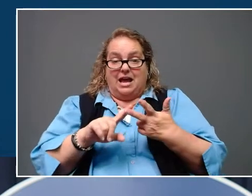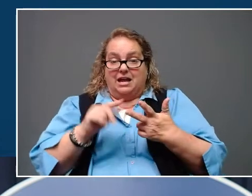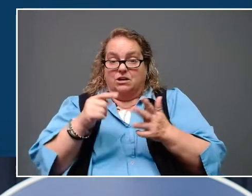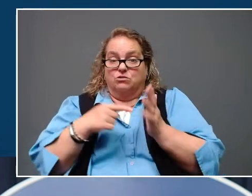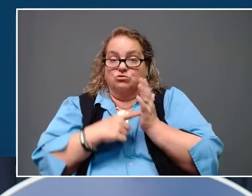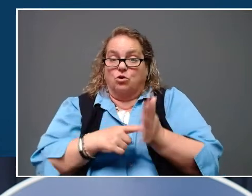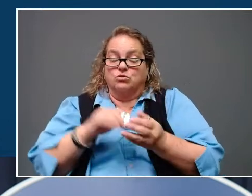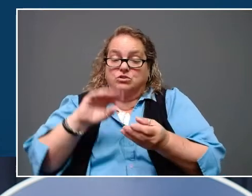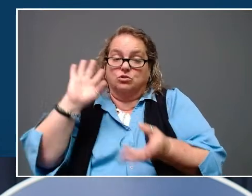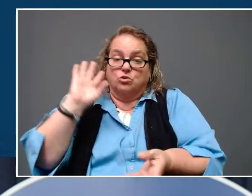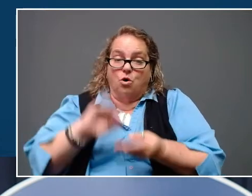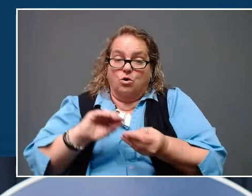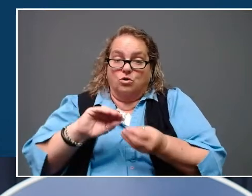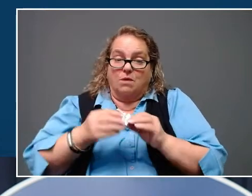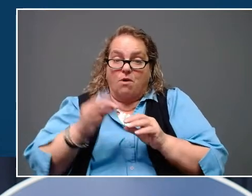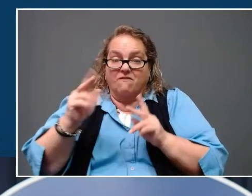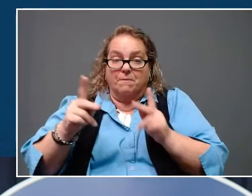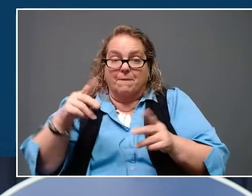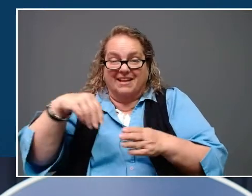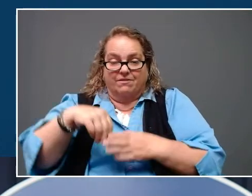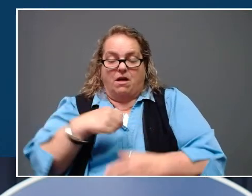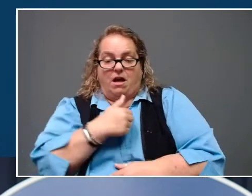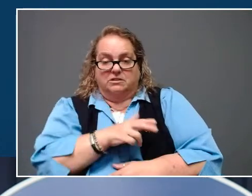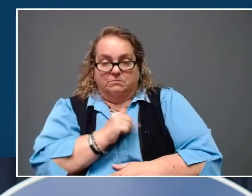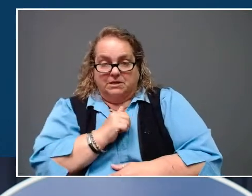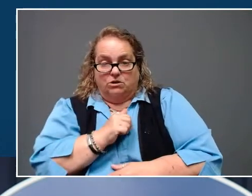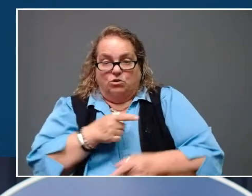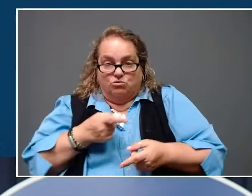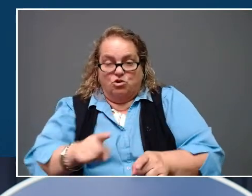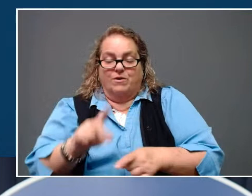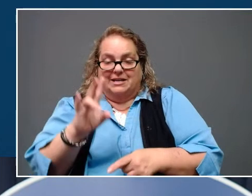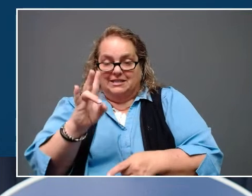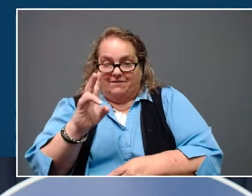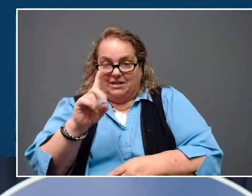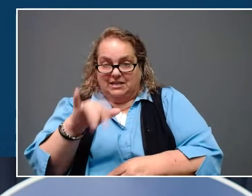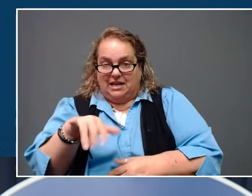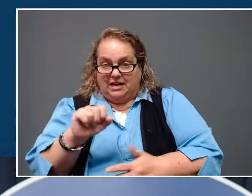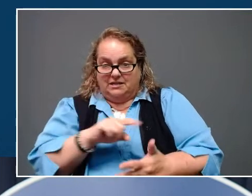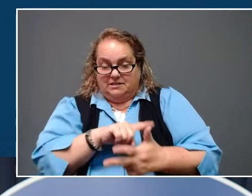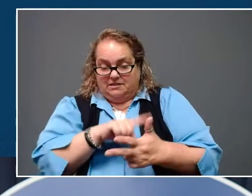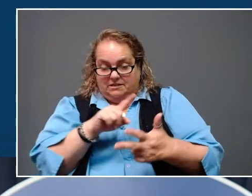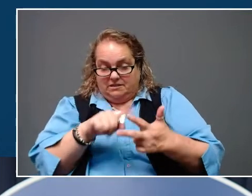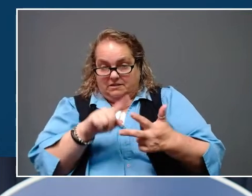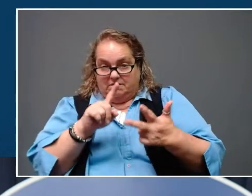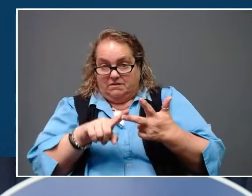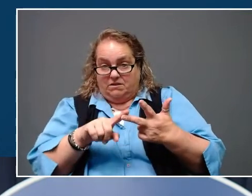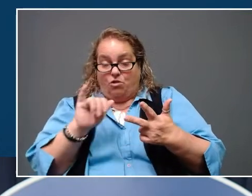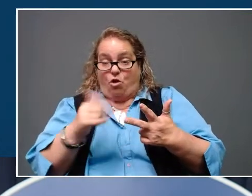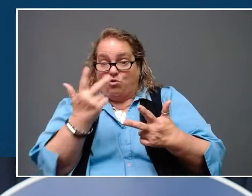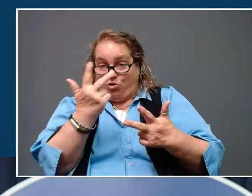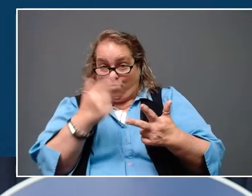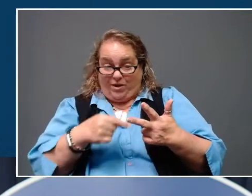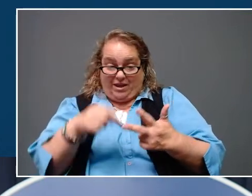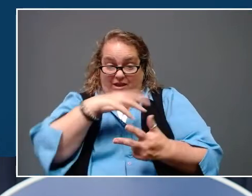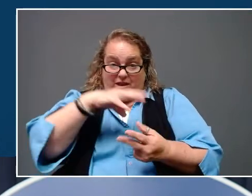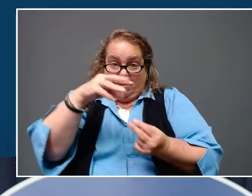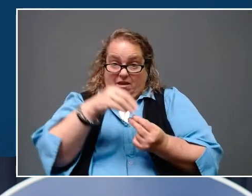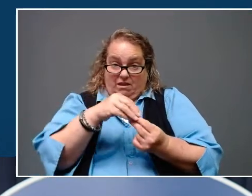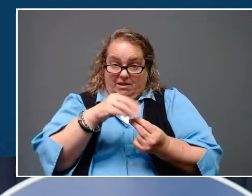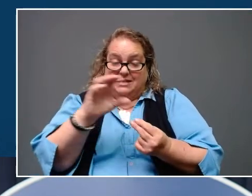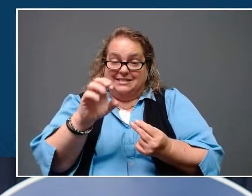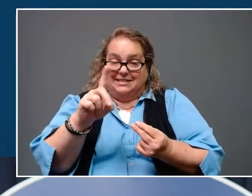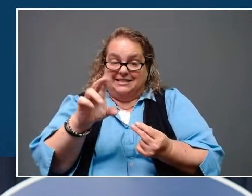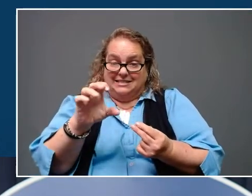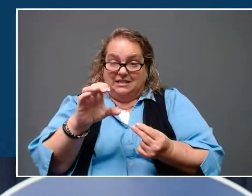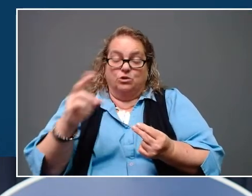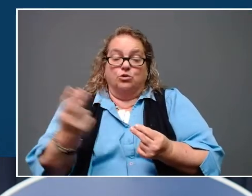of people who are in the hospital during a 7-day period. So those three metrics the CDC uses and